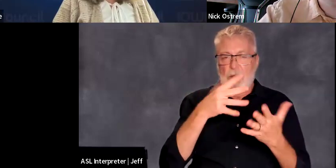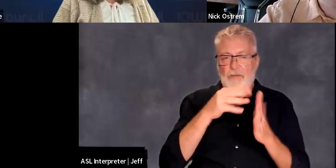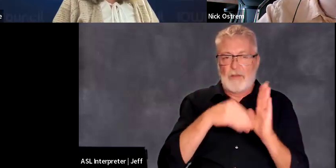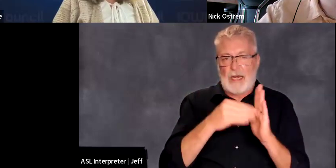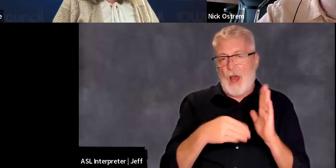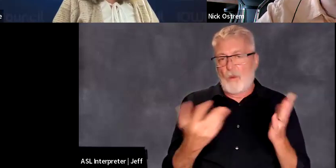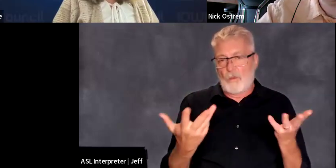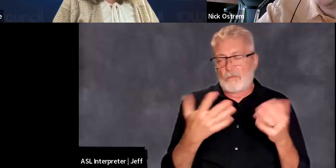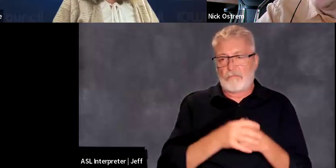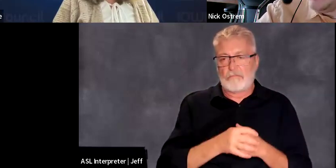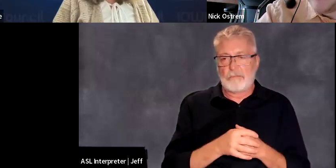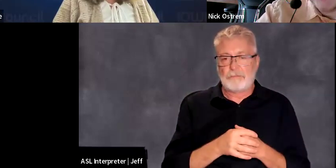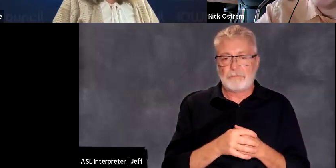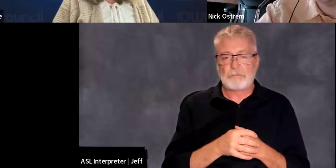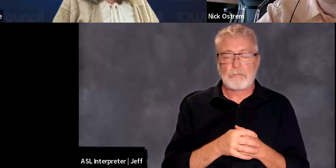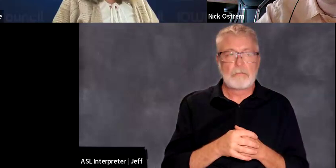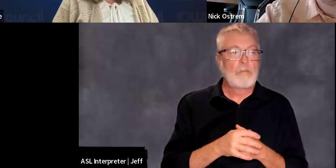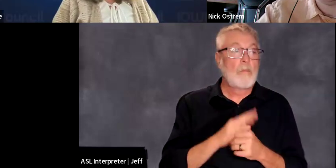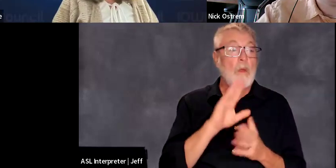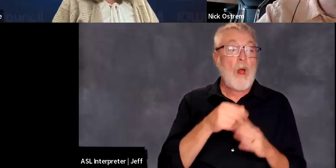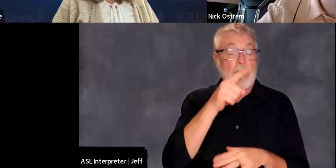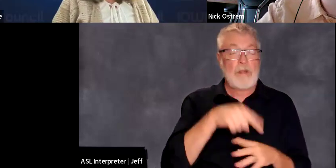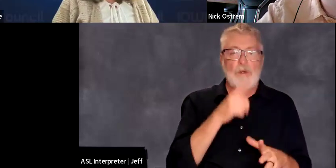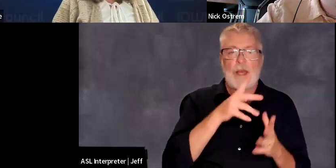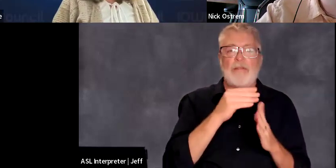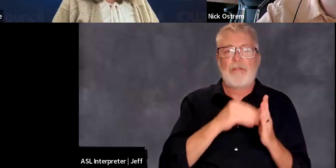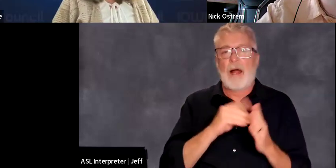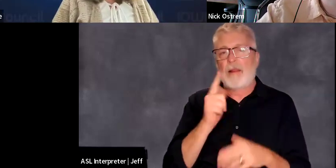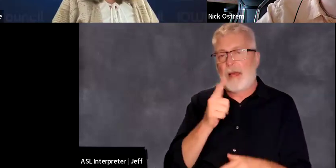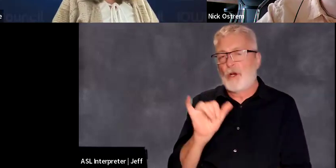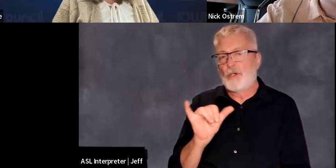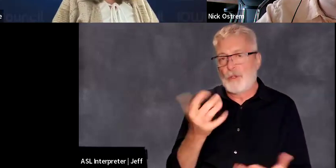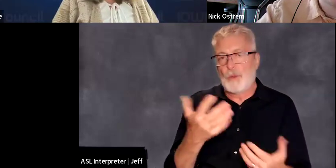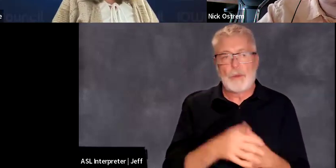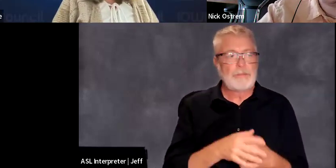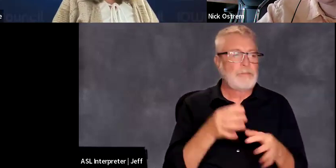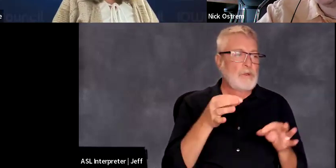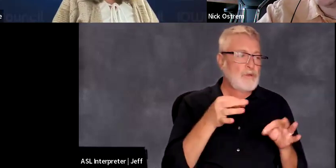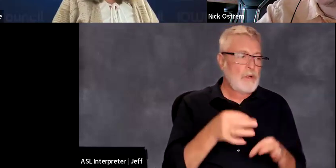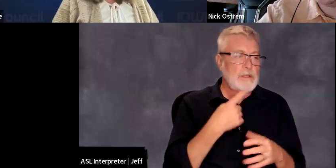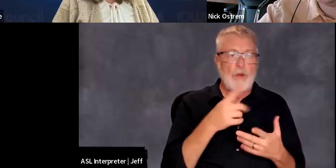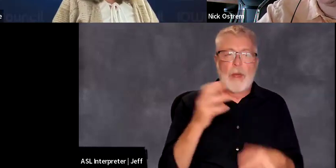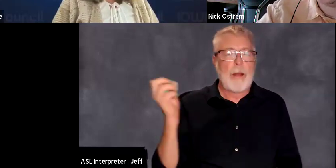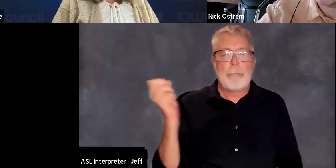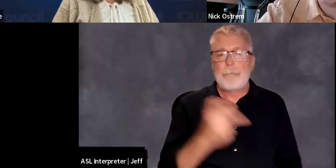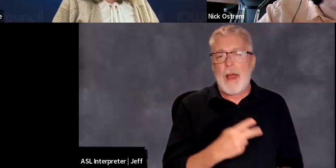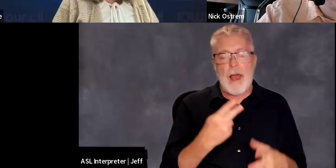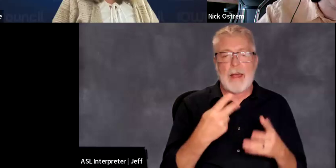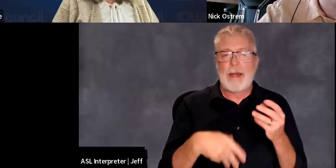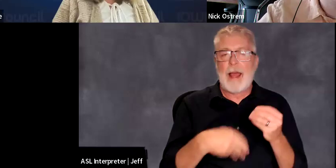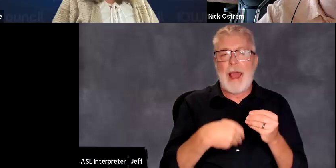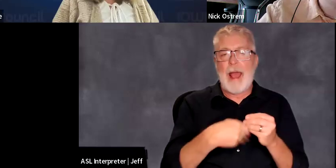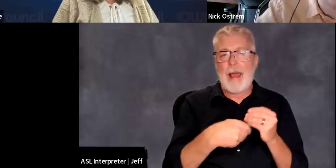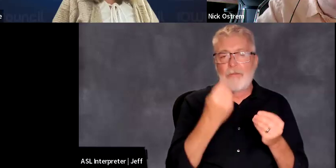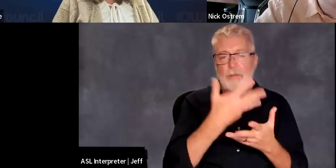out. Um, all of these things you can come back and fill out later. The instructions said you can always come back and fill out information. Any